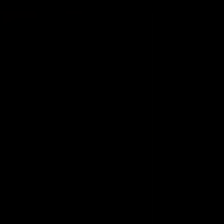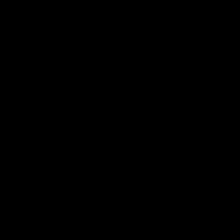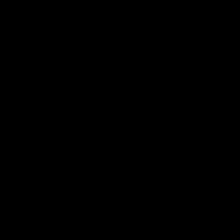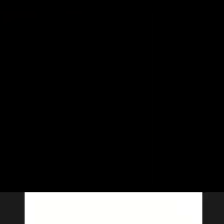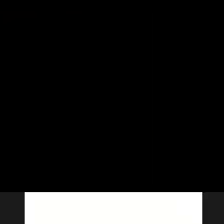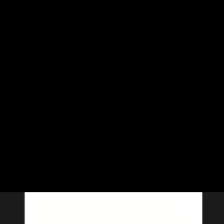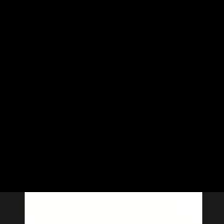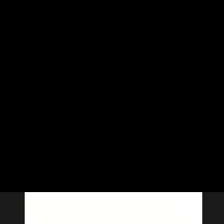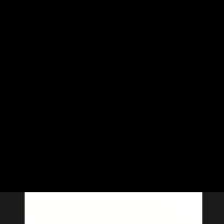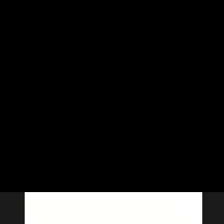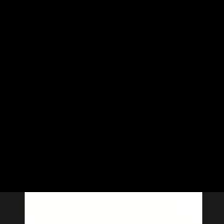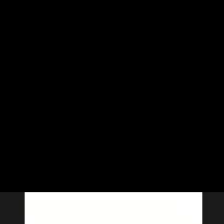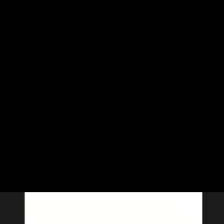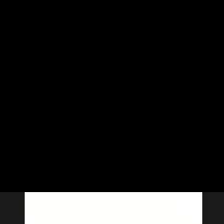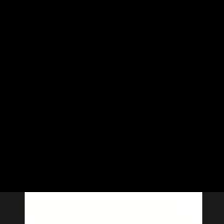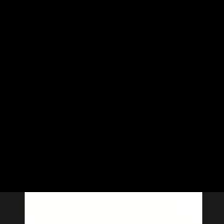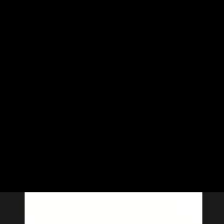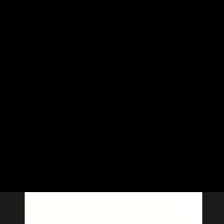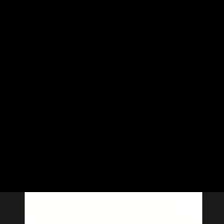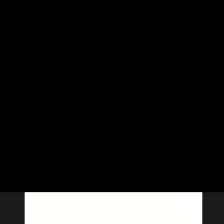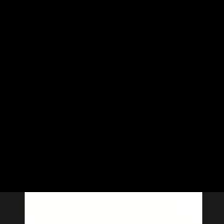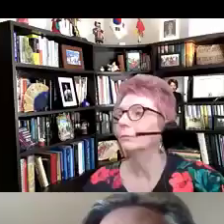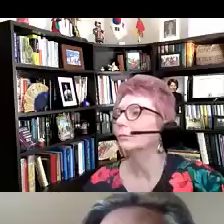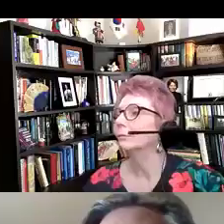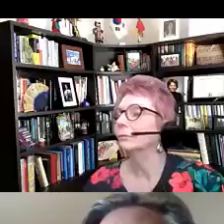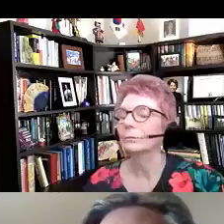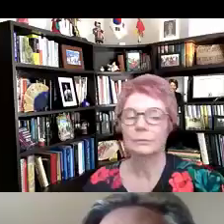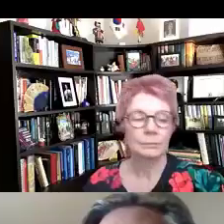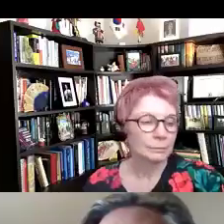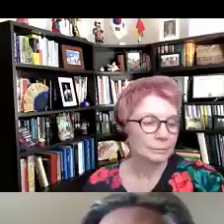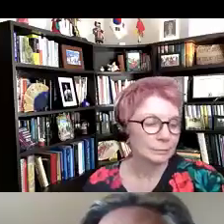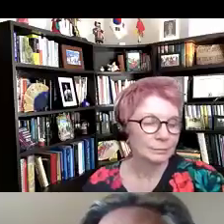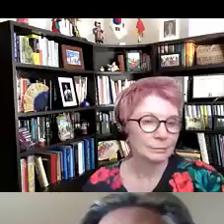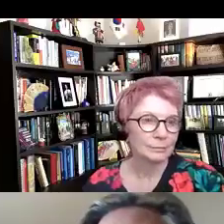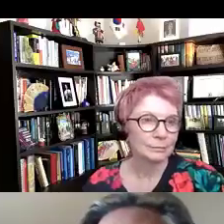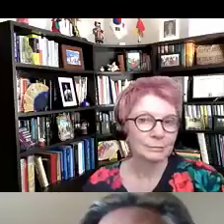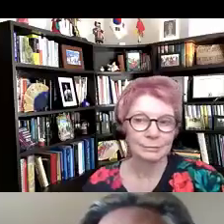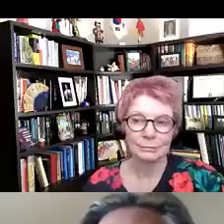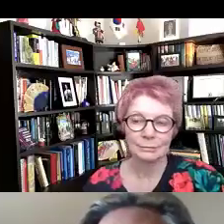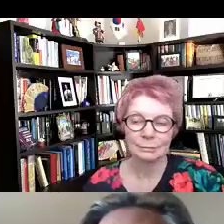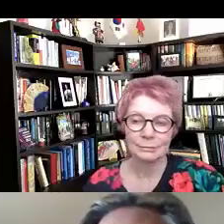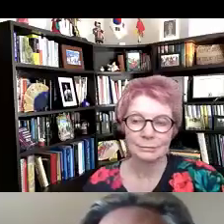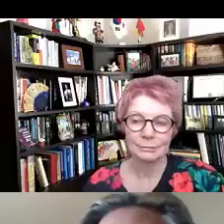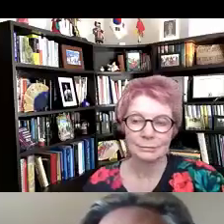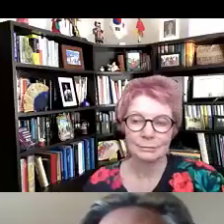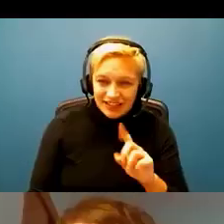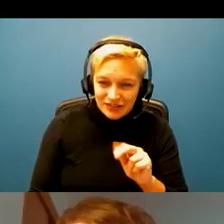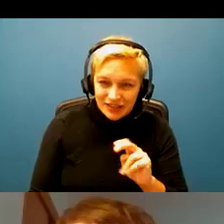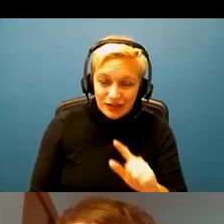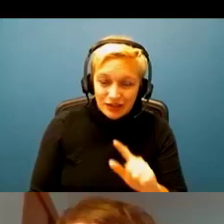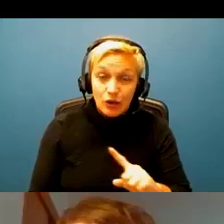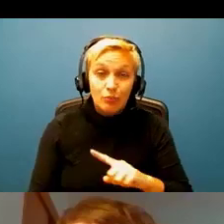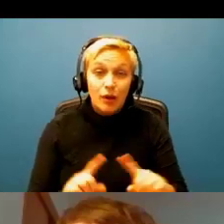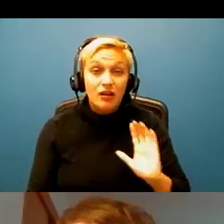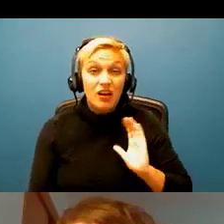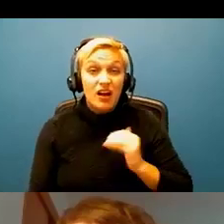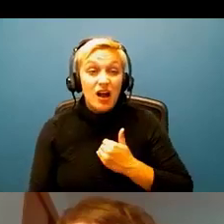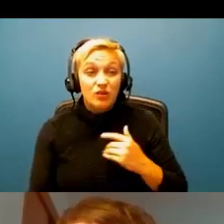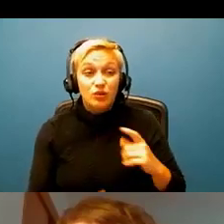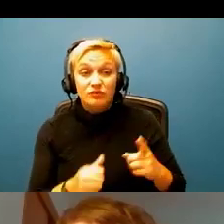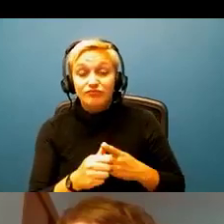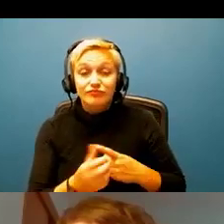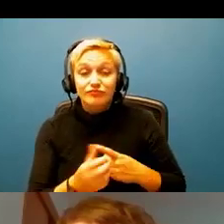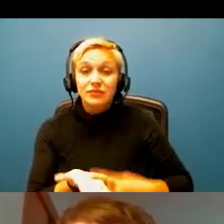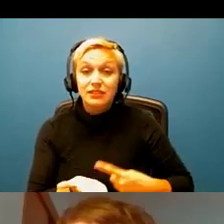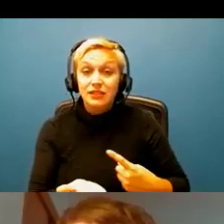room 17, which I did get into, Daniel. Thank you very much. One of the things that we discussed was the